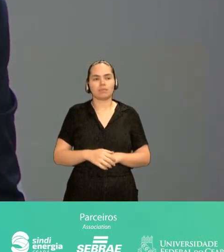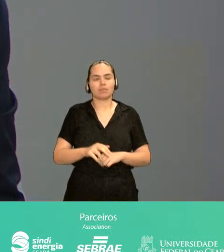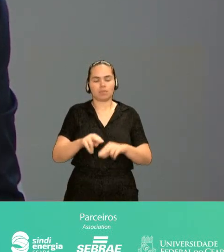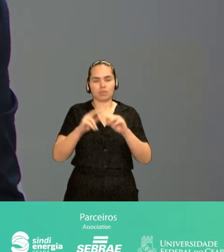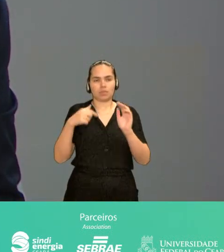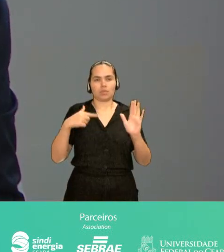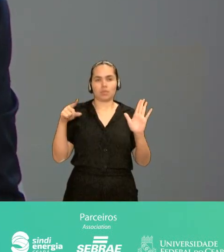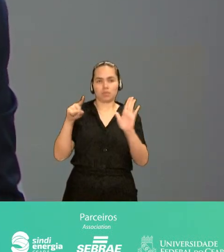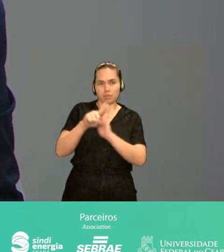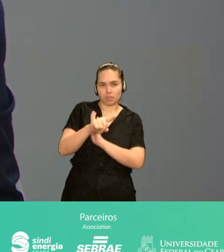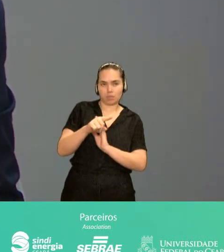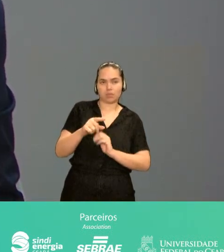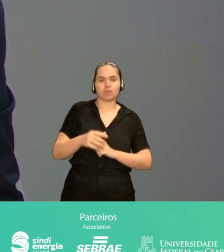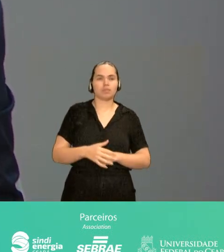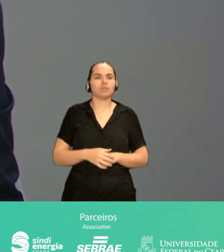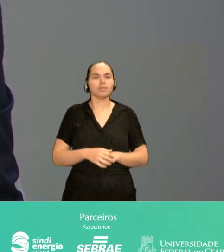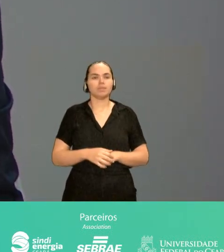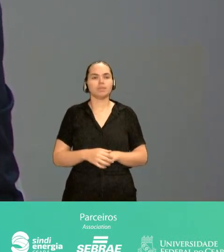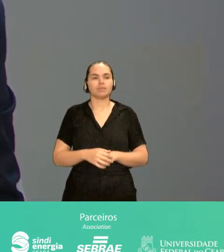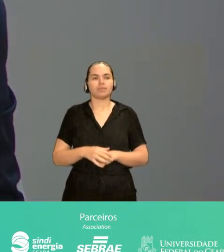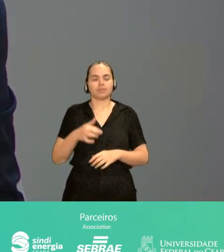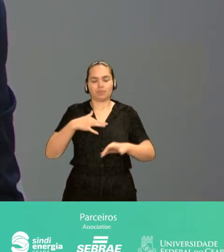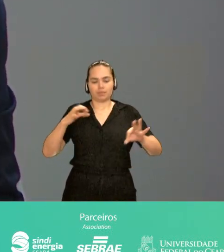finishing the panel, but I received